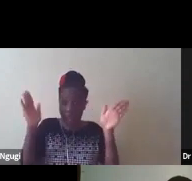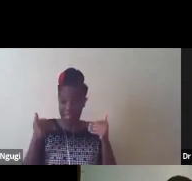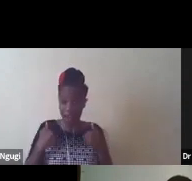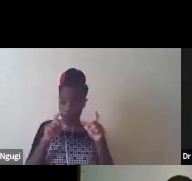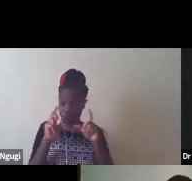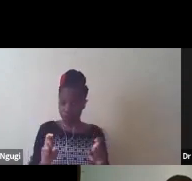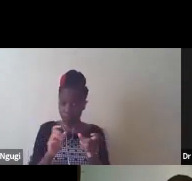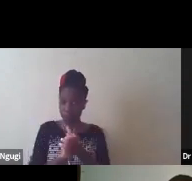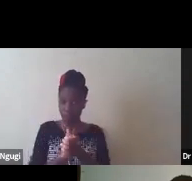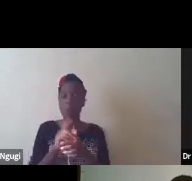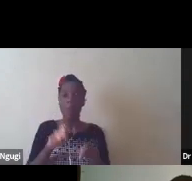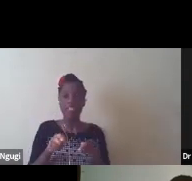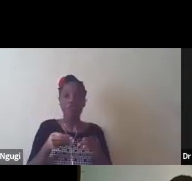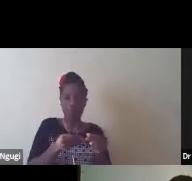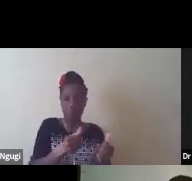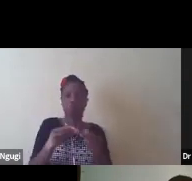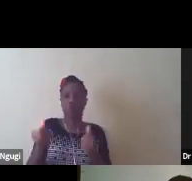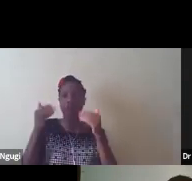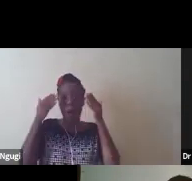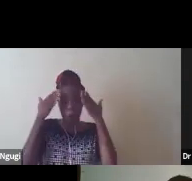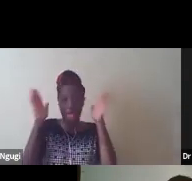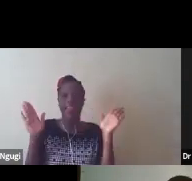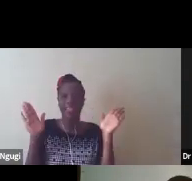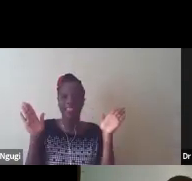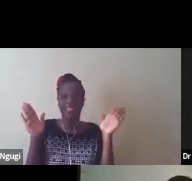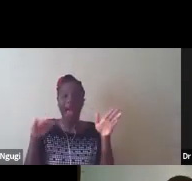need to work around that, because not only looking at